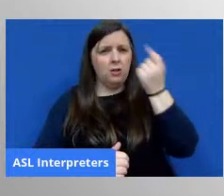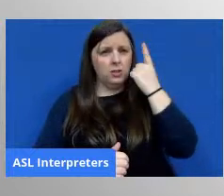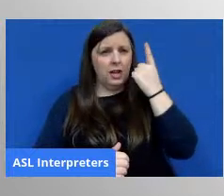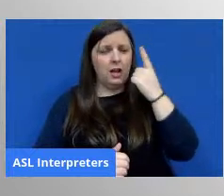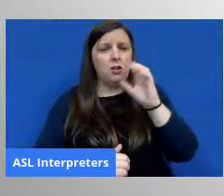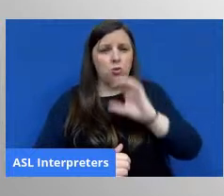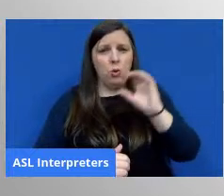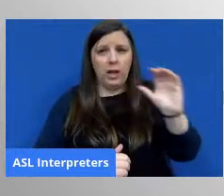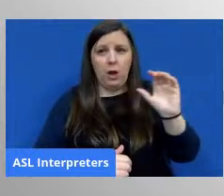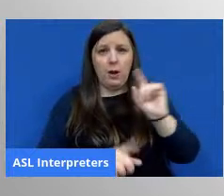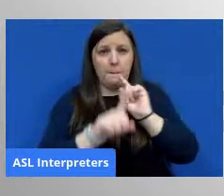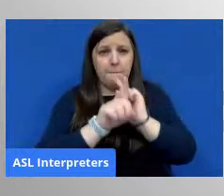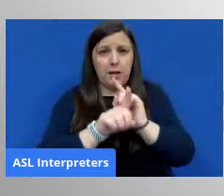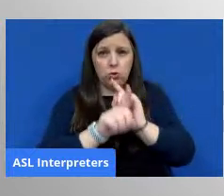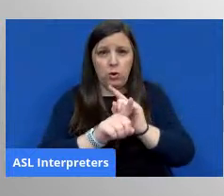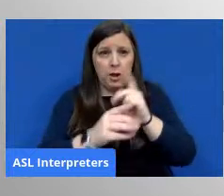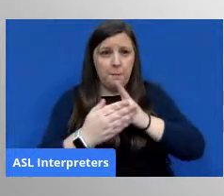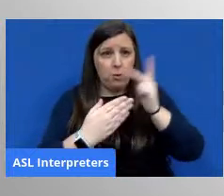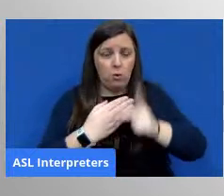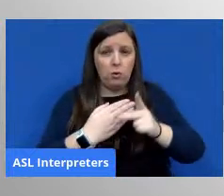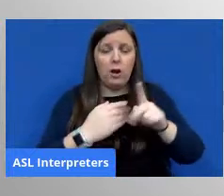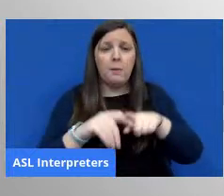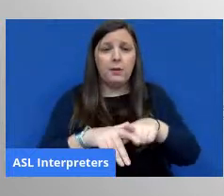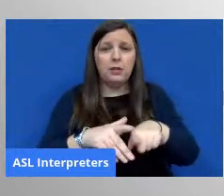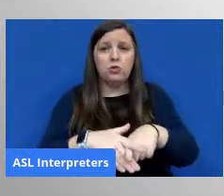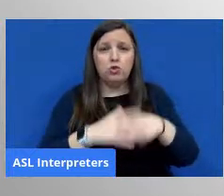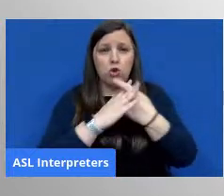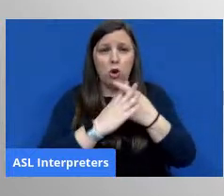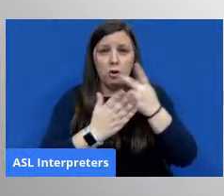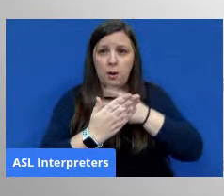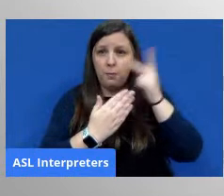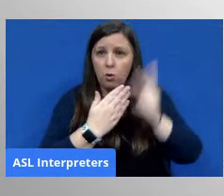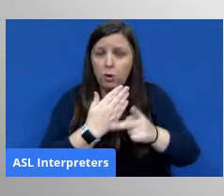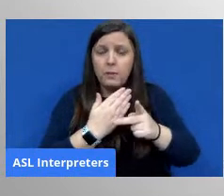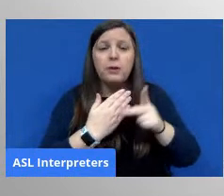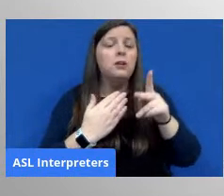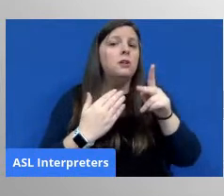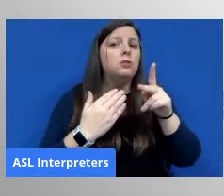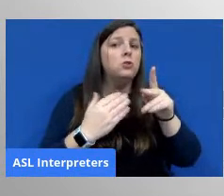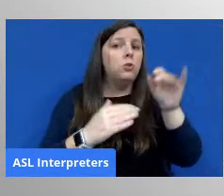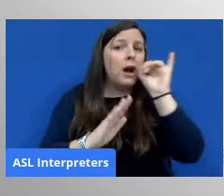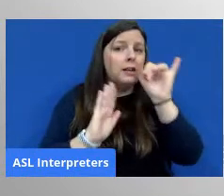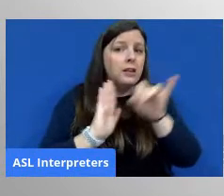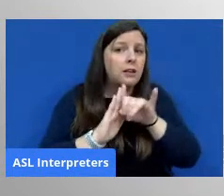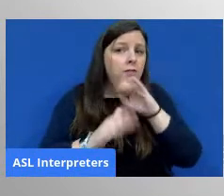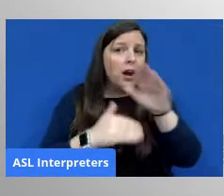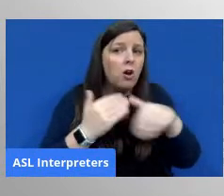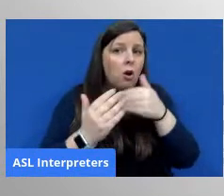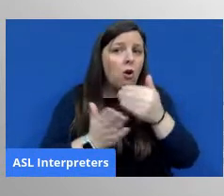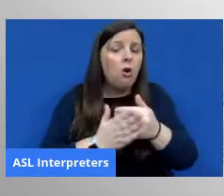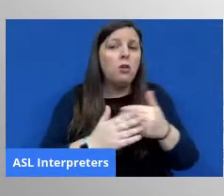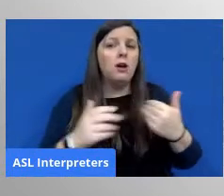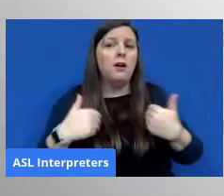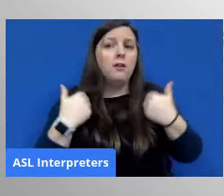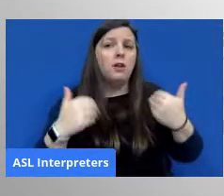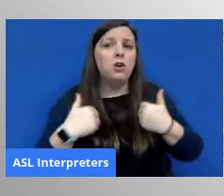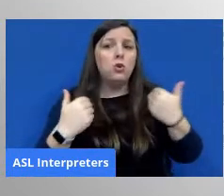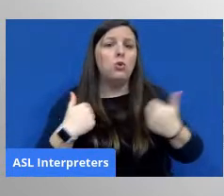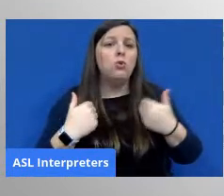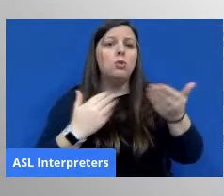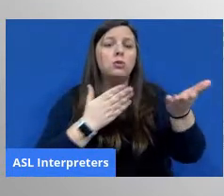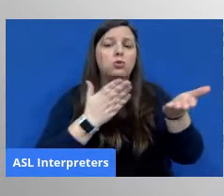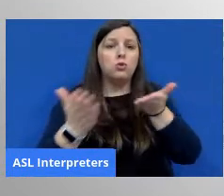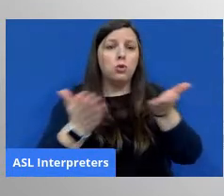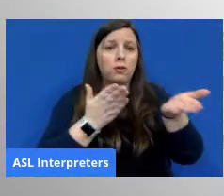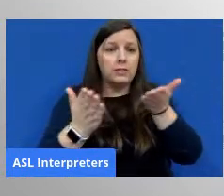Program has started an initiative to identify all of the youth serving organizations. So are they plugged into the